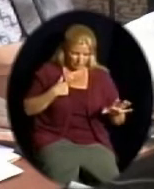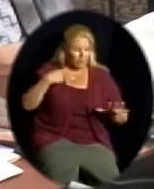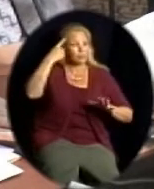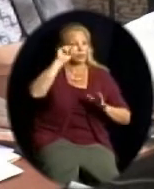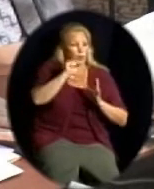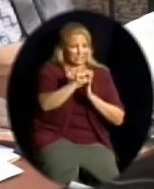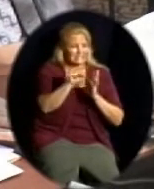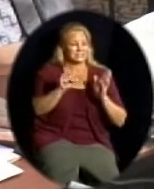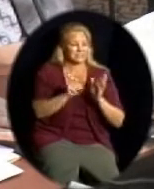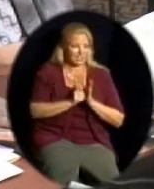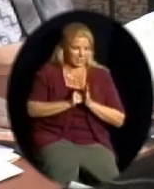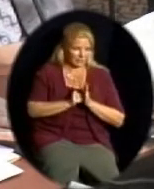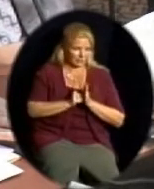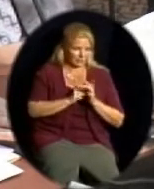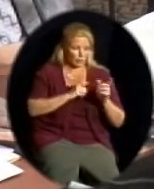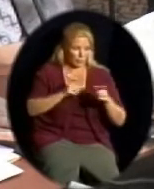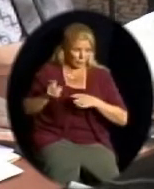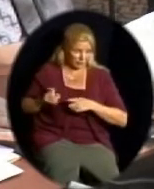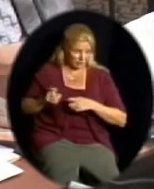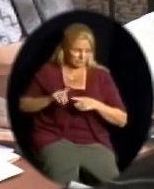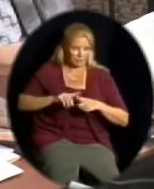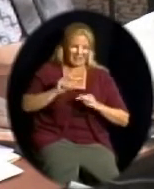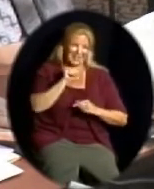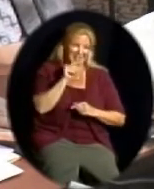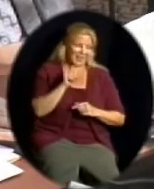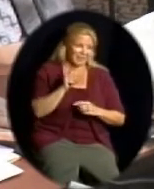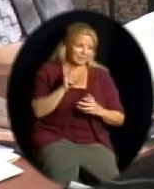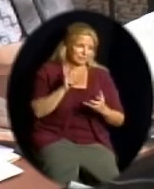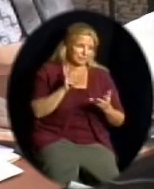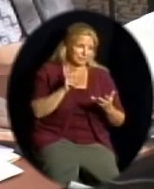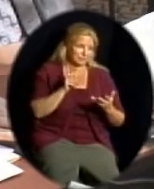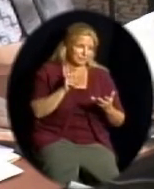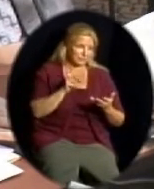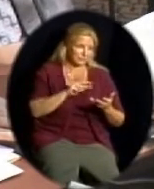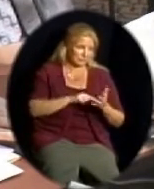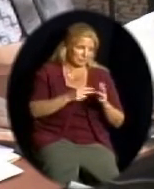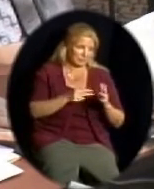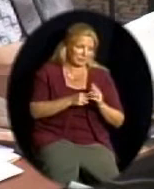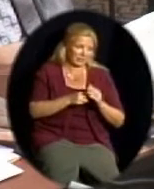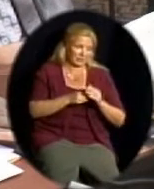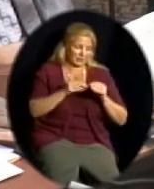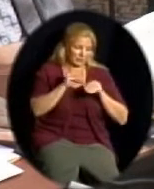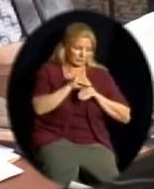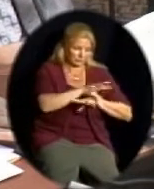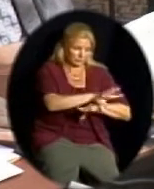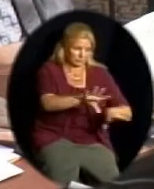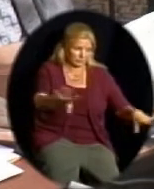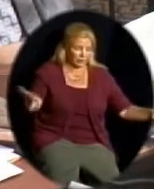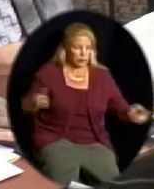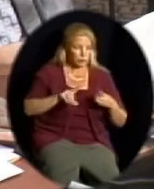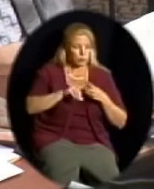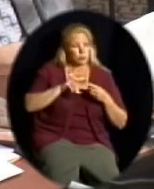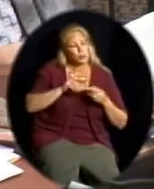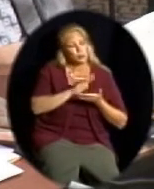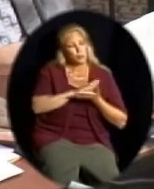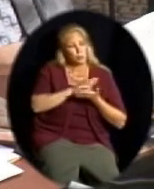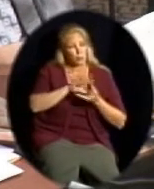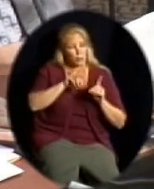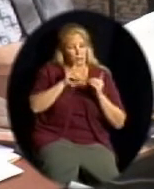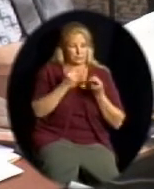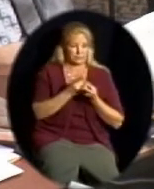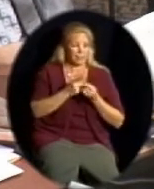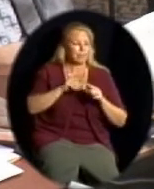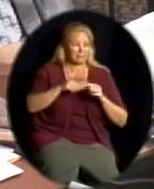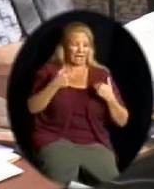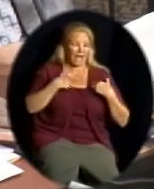state appropriation, but not necessarily, that doesn't necessarily flow out to the school districts, but we would need to get the actual language and have that